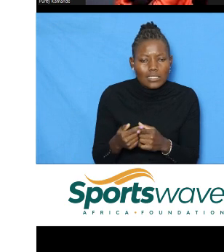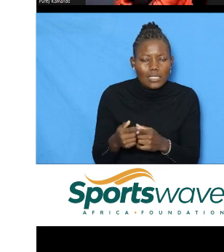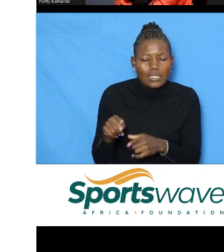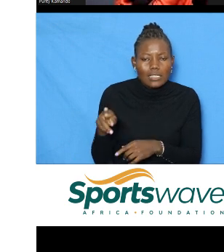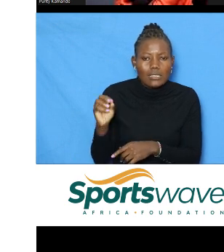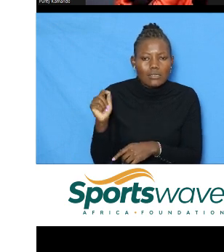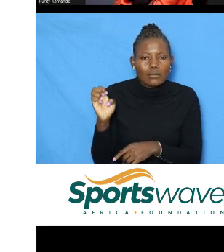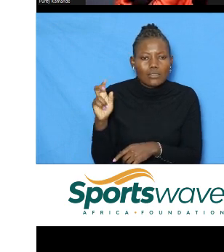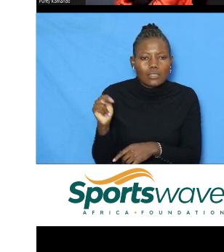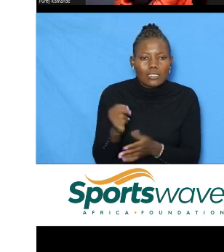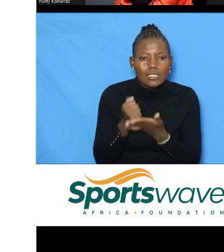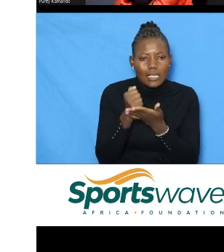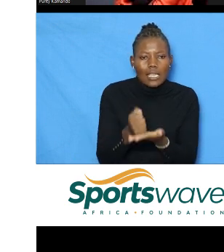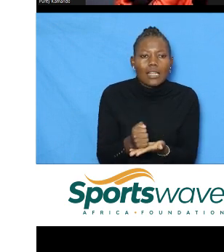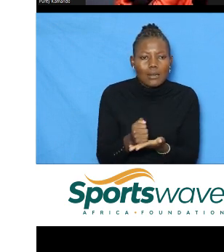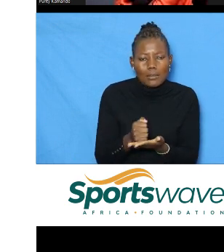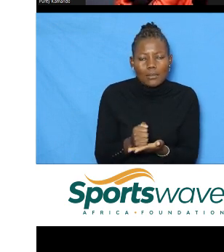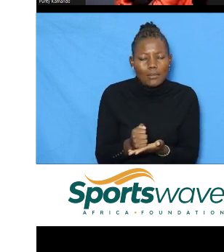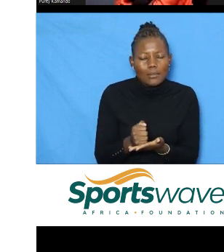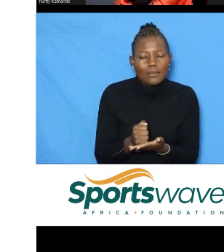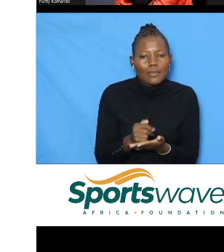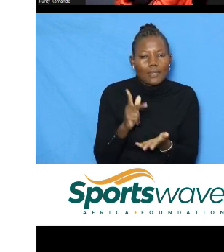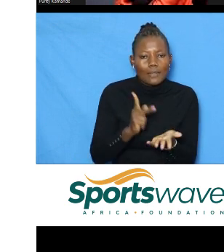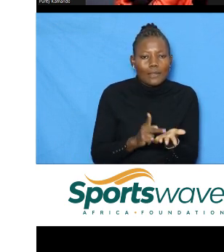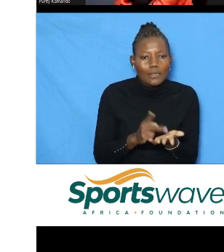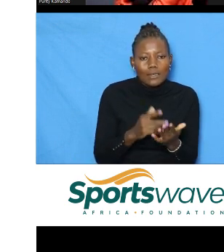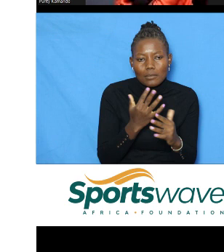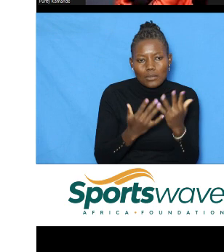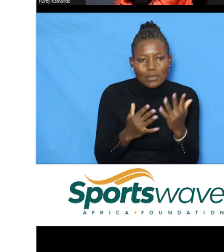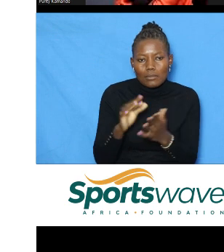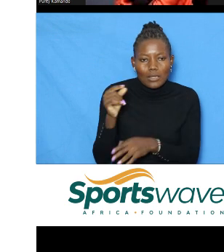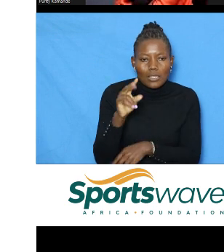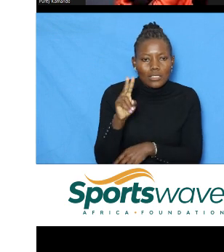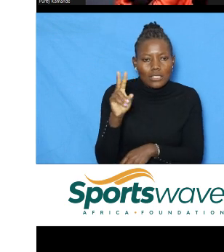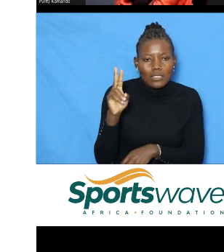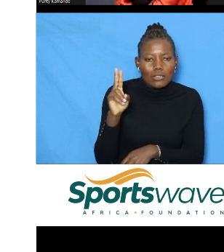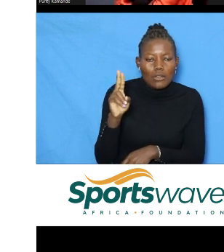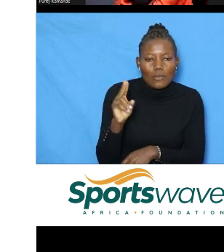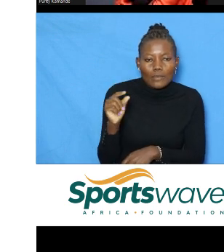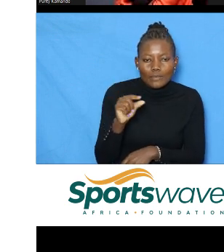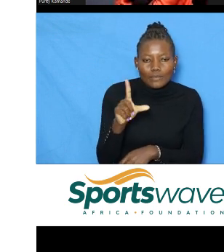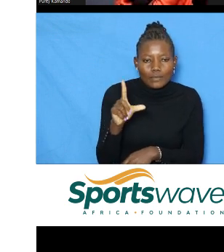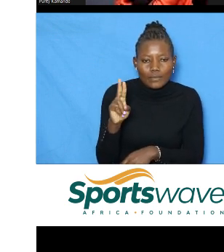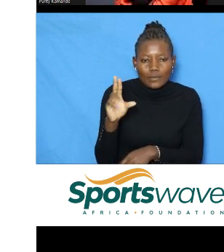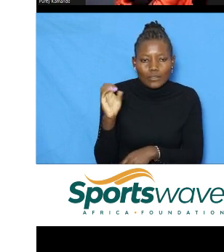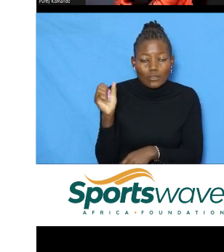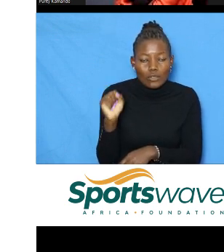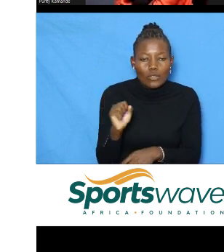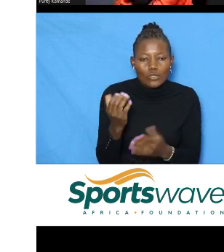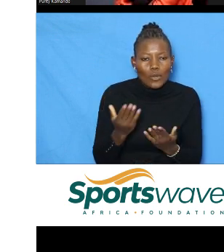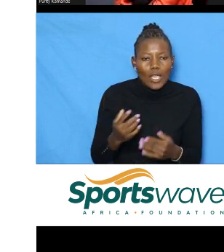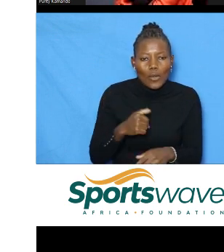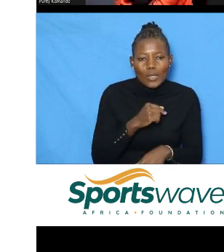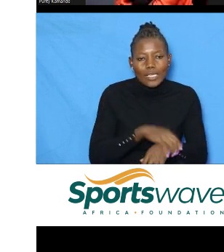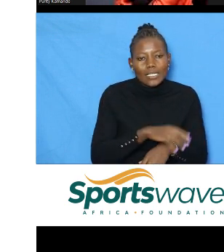in to help maintain blood glucose, which is where the energy of the body is coming from in this increased duration activity.